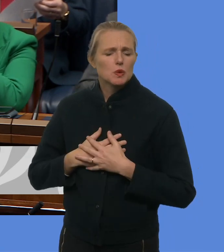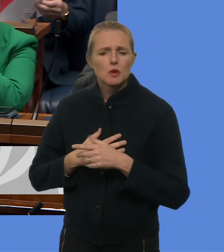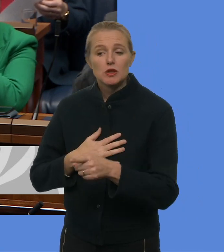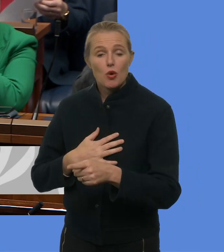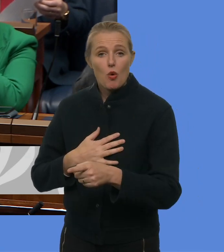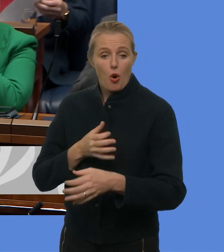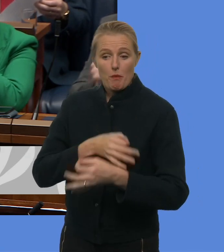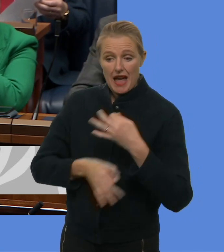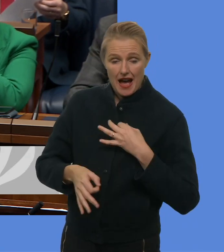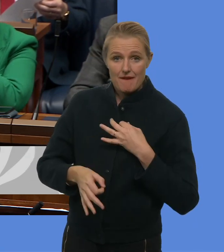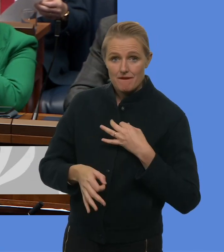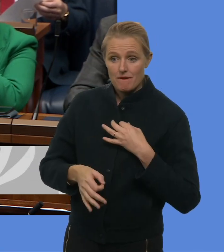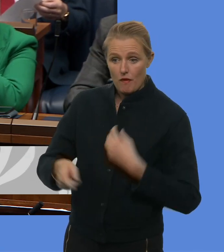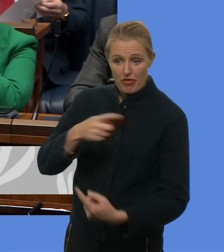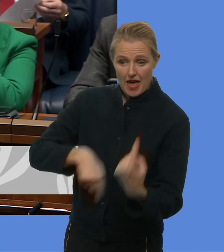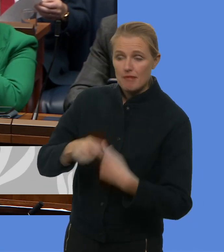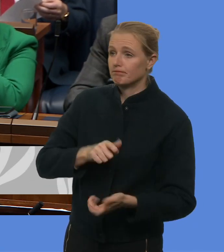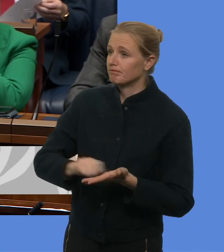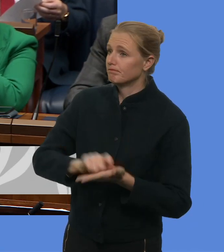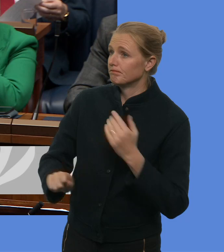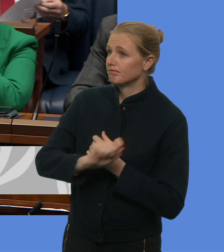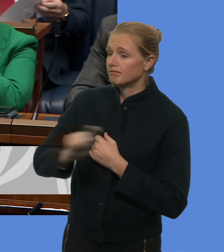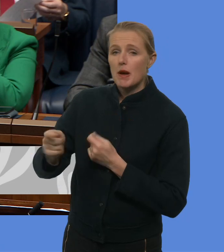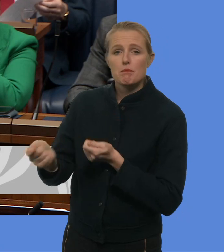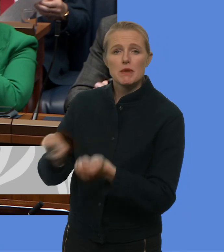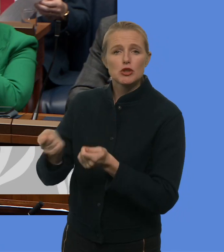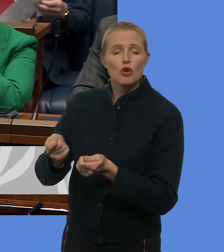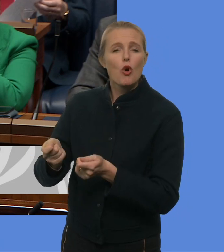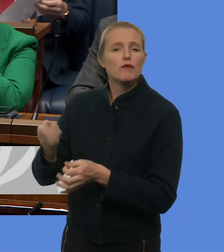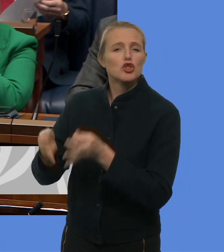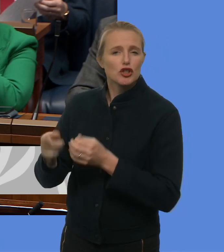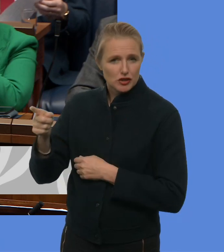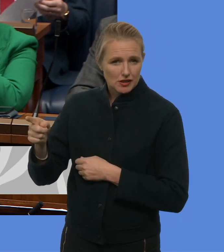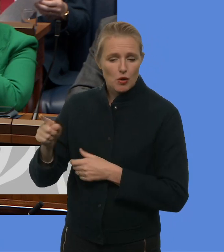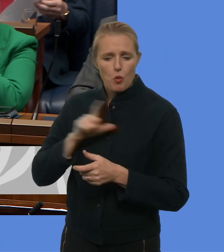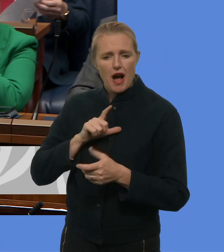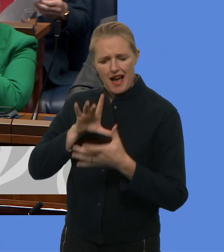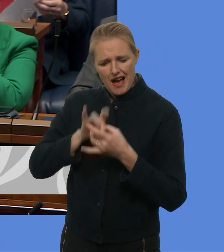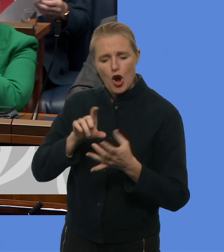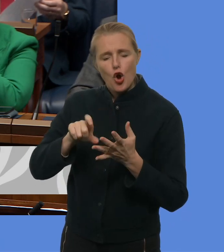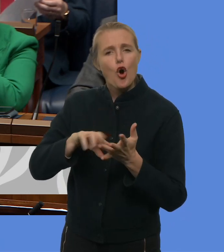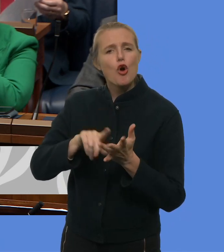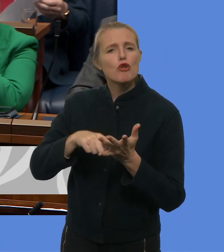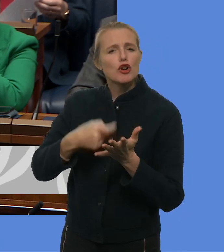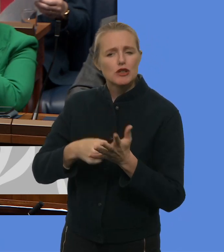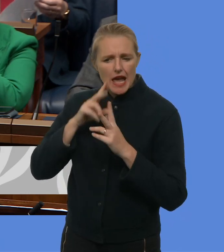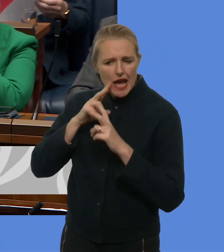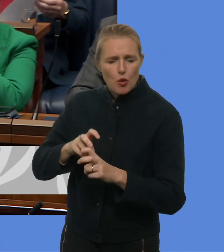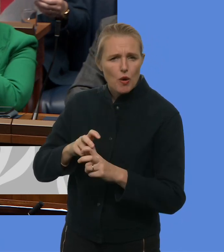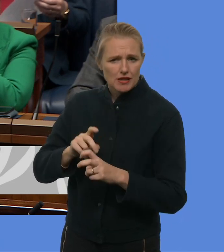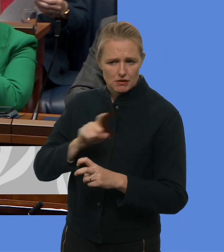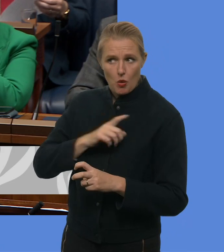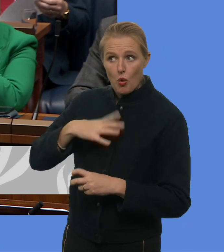group, we wrote to the Minister of Justice to raise an issue in respect of coroner's inquests and the group's concerns about a number of investigations that have identified as